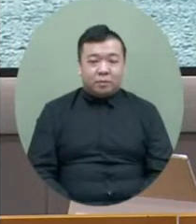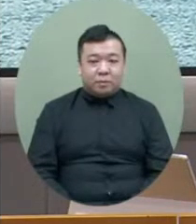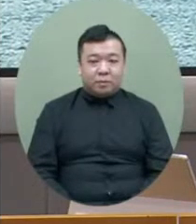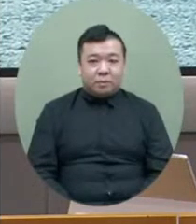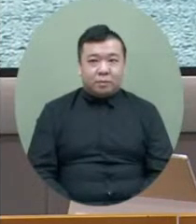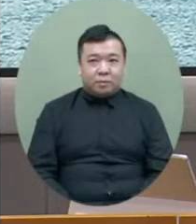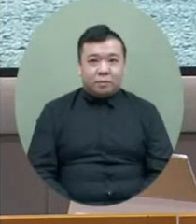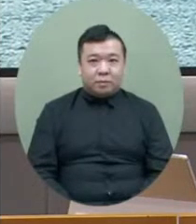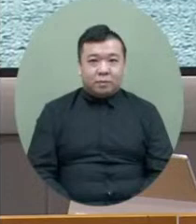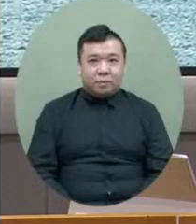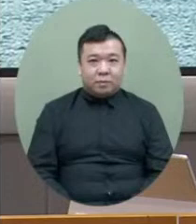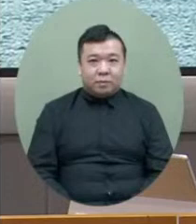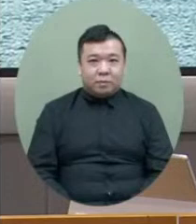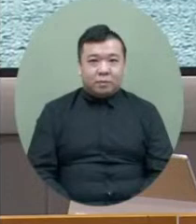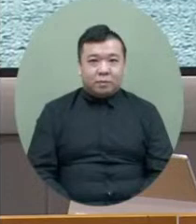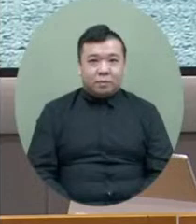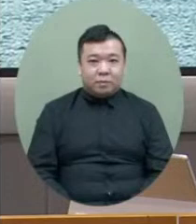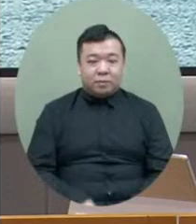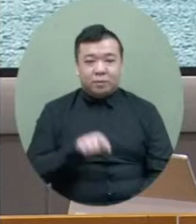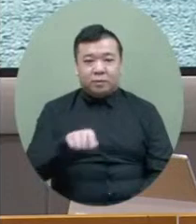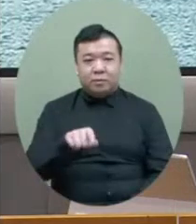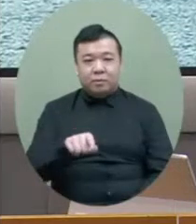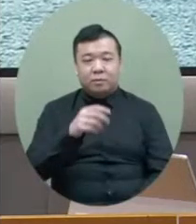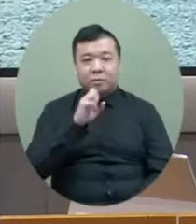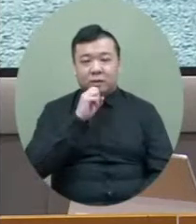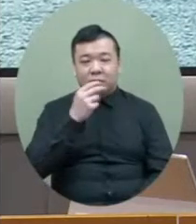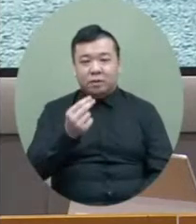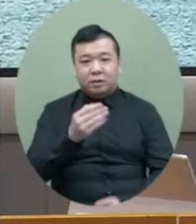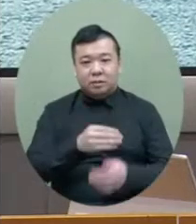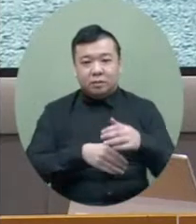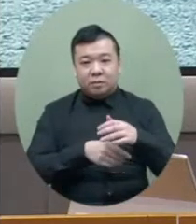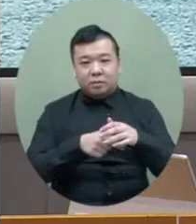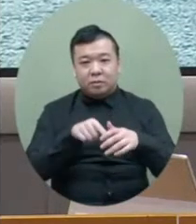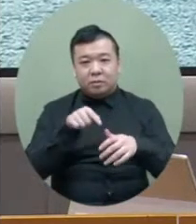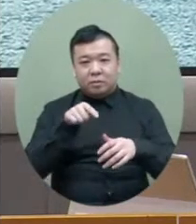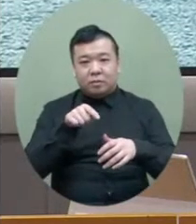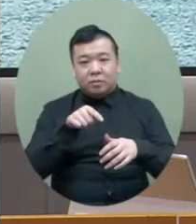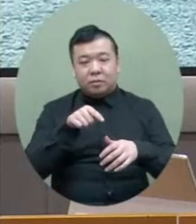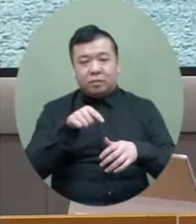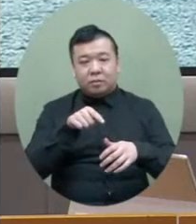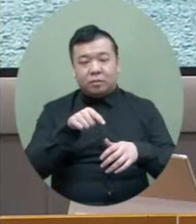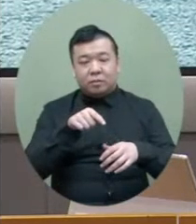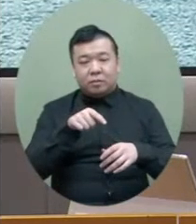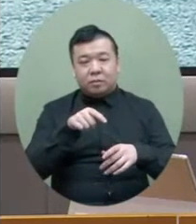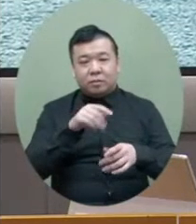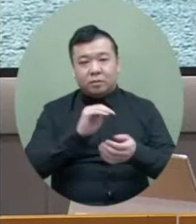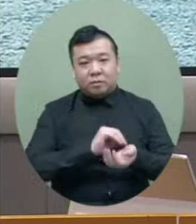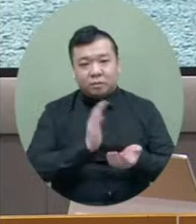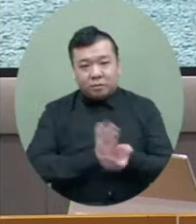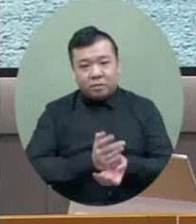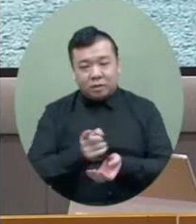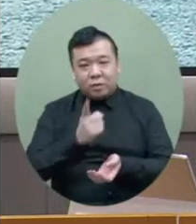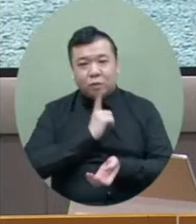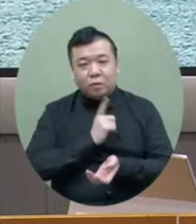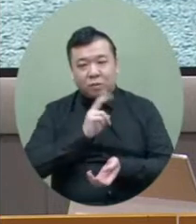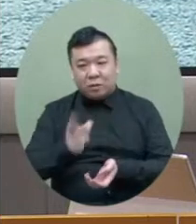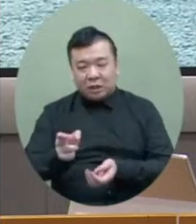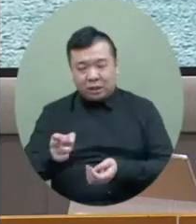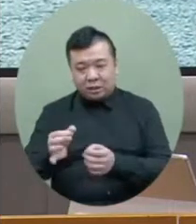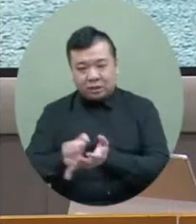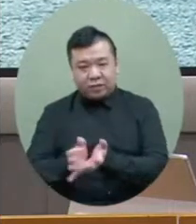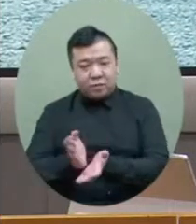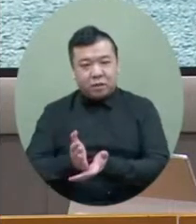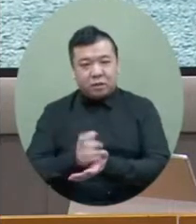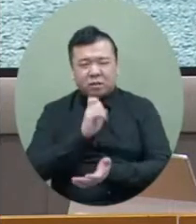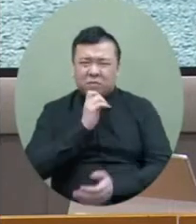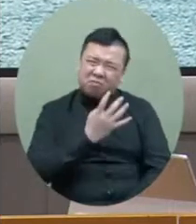the designated area in the Hong Kong, right? So actually, I think 4 or 5 of them,